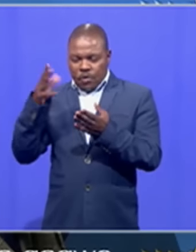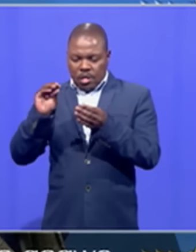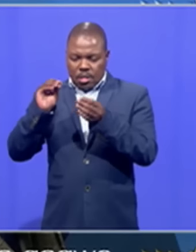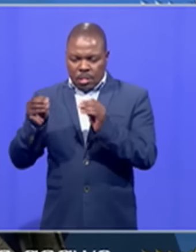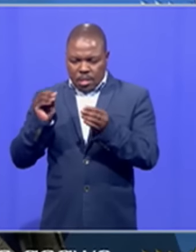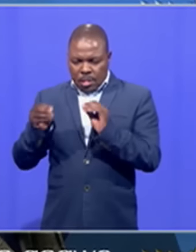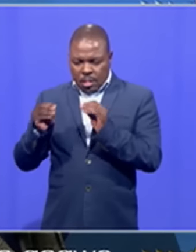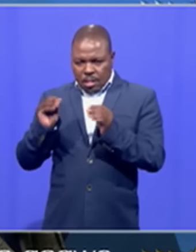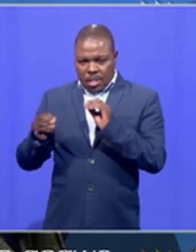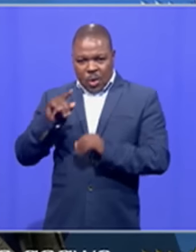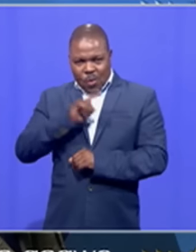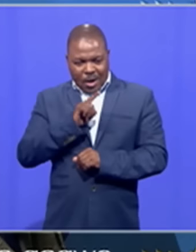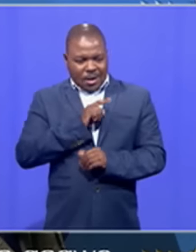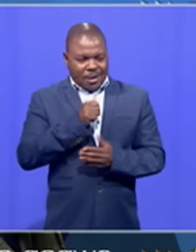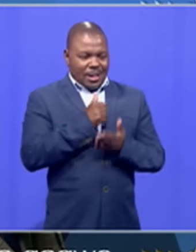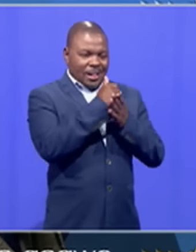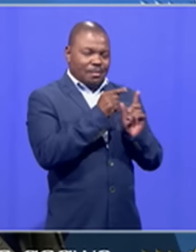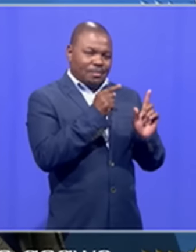the benefit of Mr.